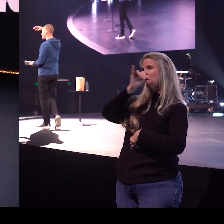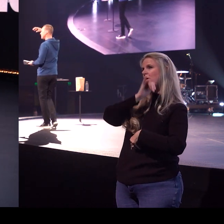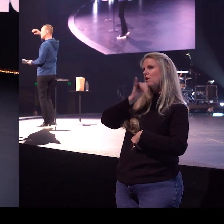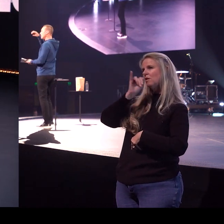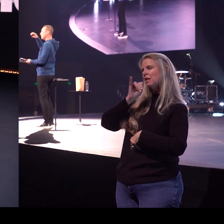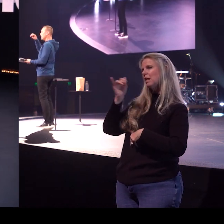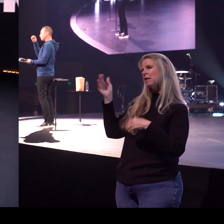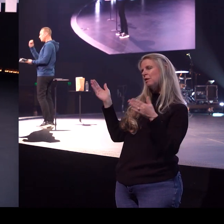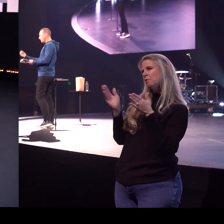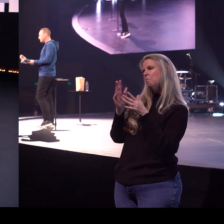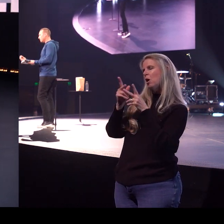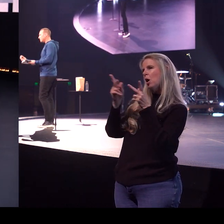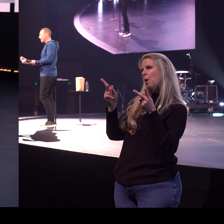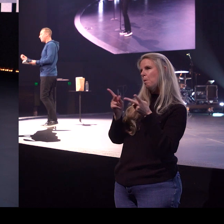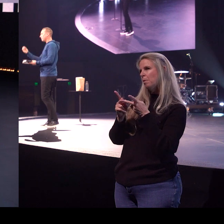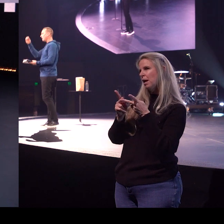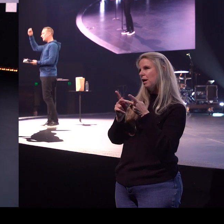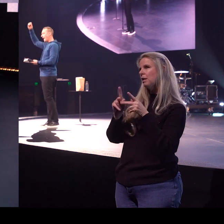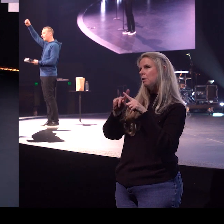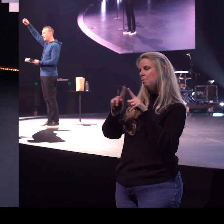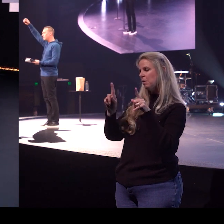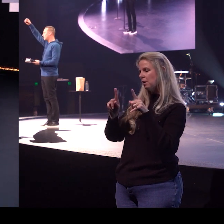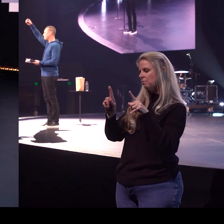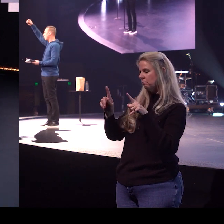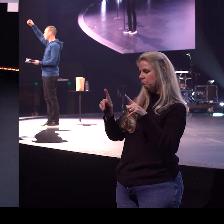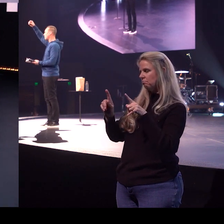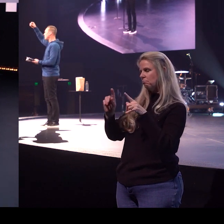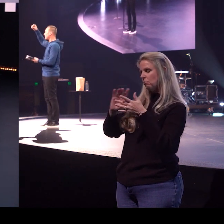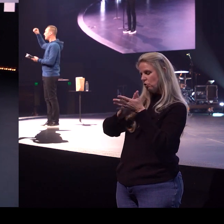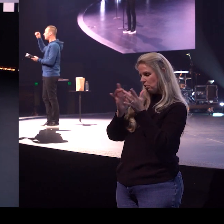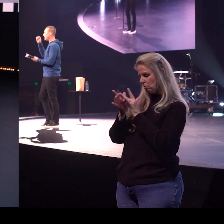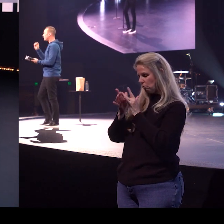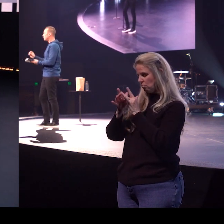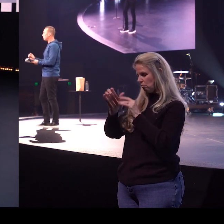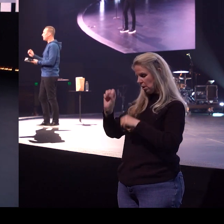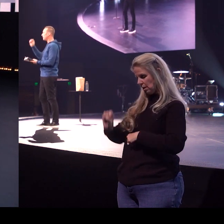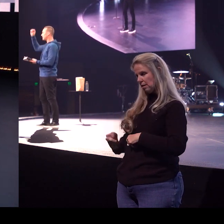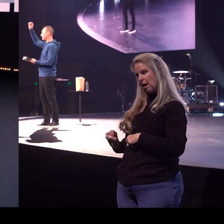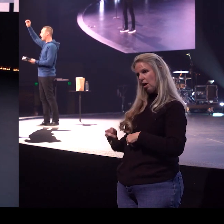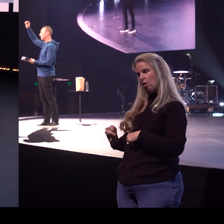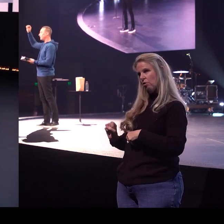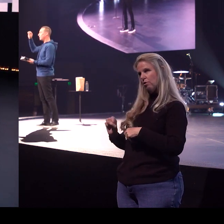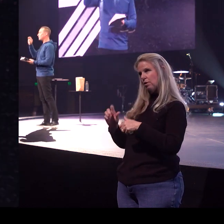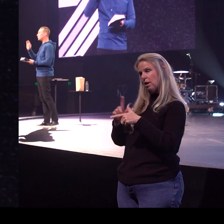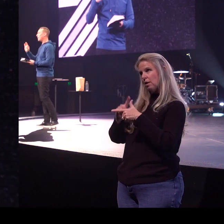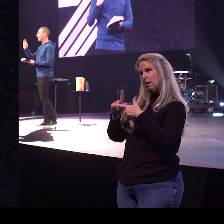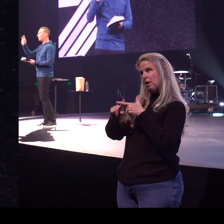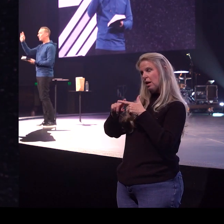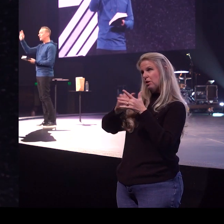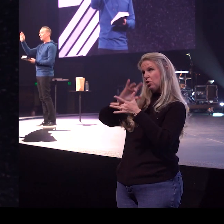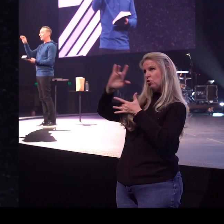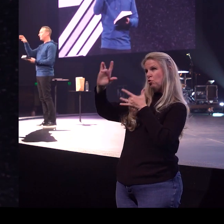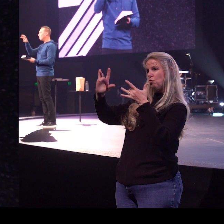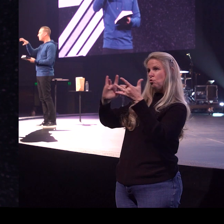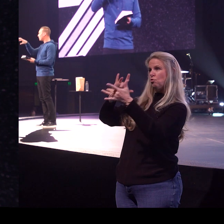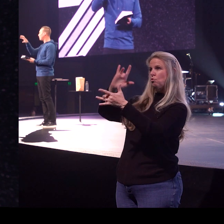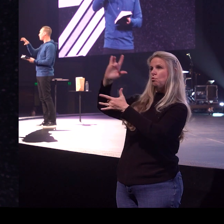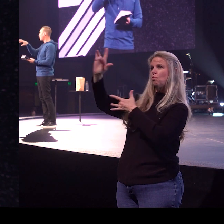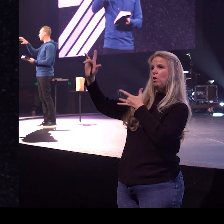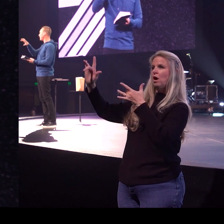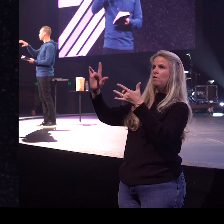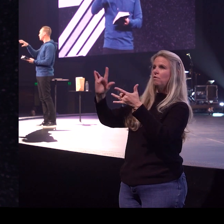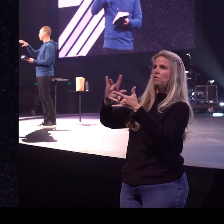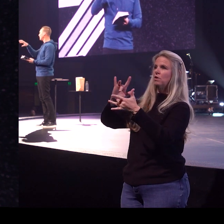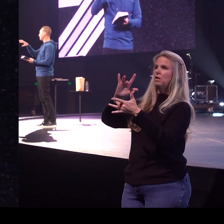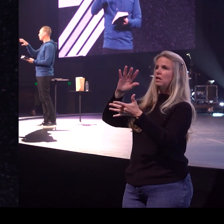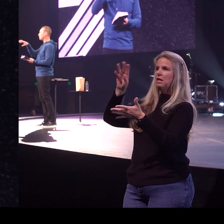small place, but Judea's in the south, Galilee's in the north. And to get from Judea to Galilee, you have to travel in the middle